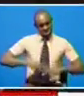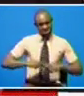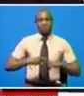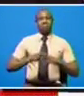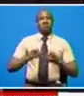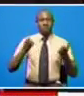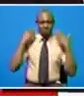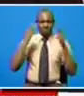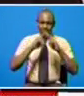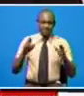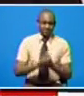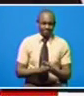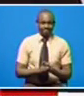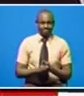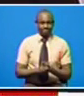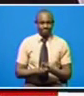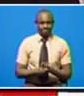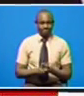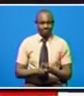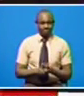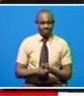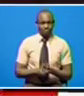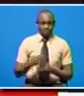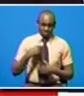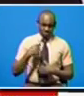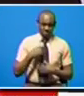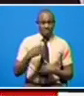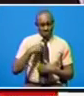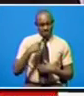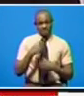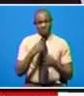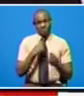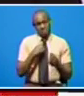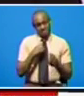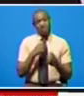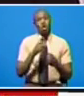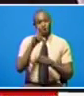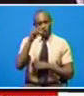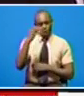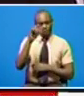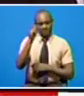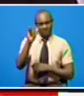peace. Crown your faith, save love and loyalty.